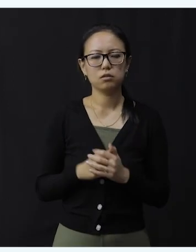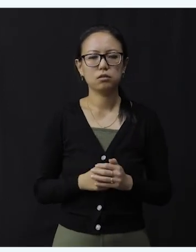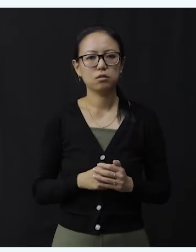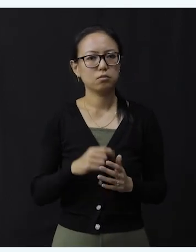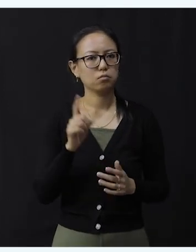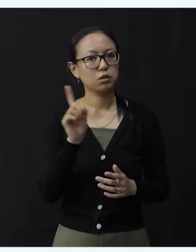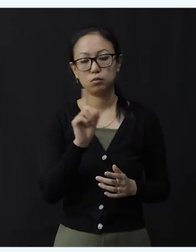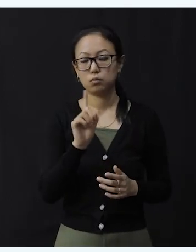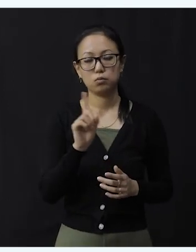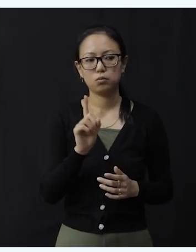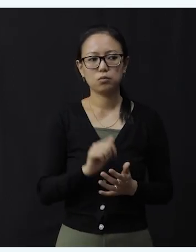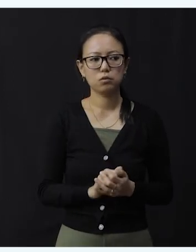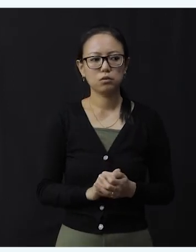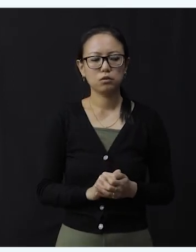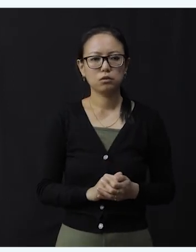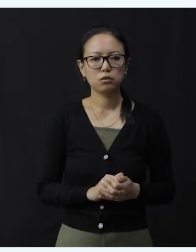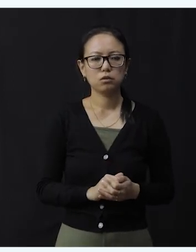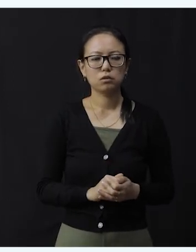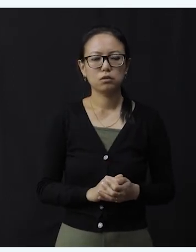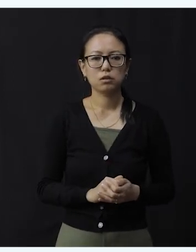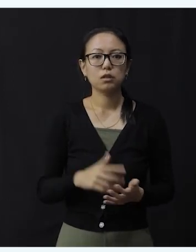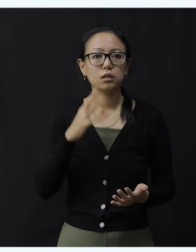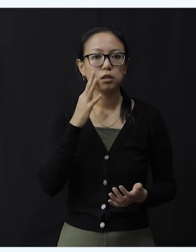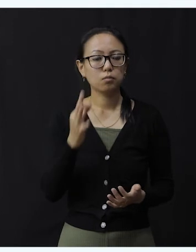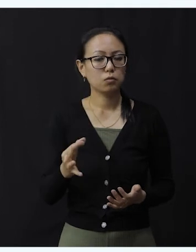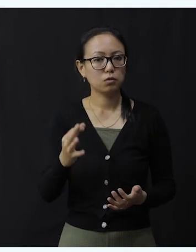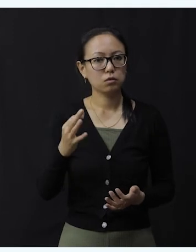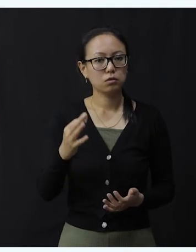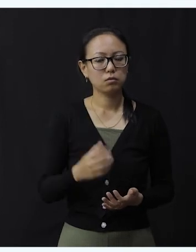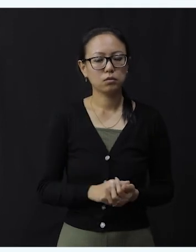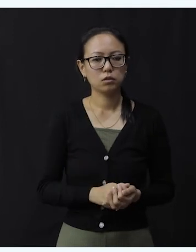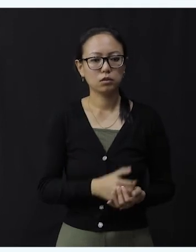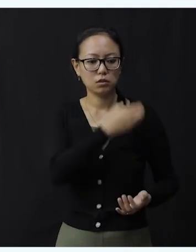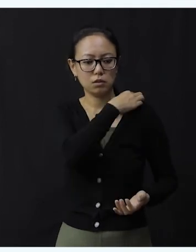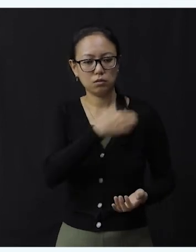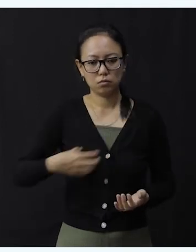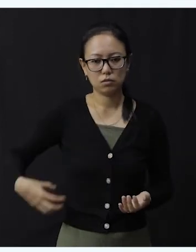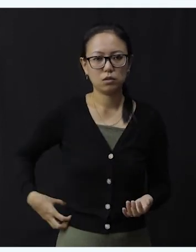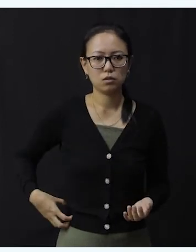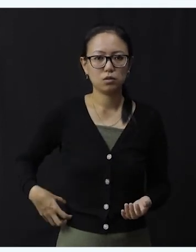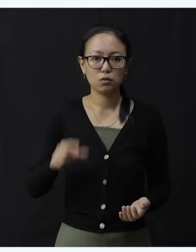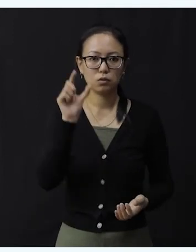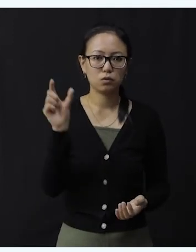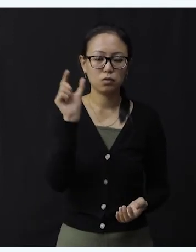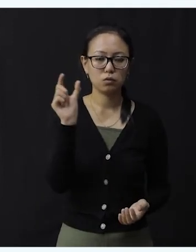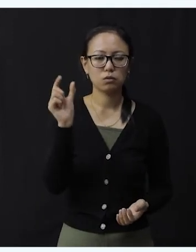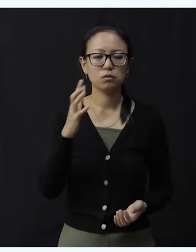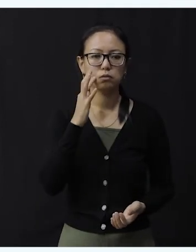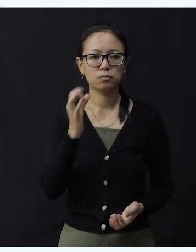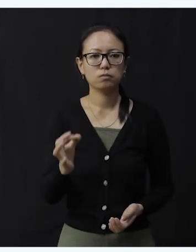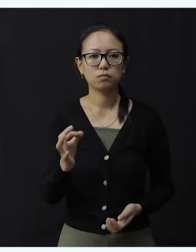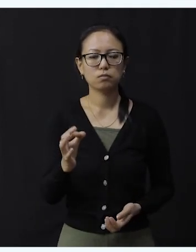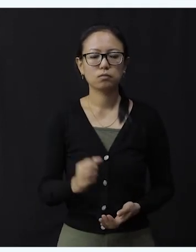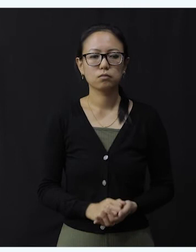injured. And it is also important that when you are in a car, you should buckle up yourself, or you should strap